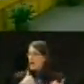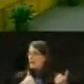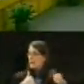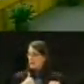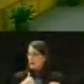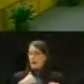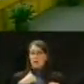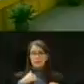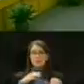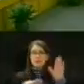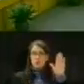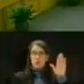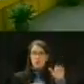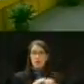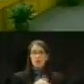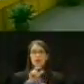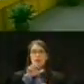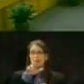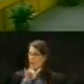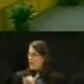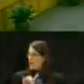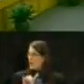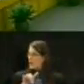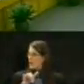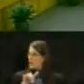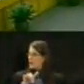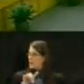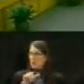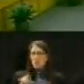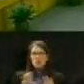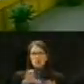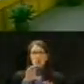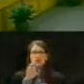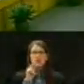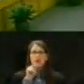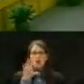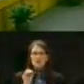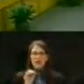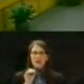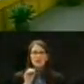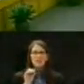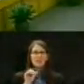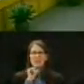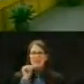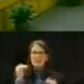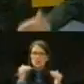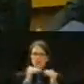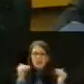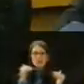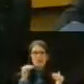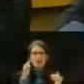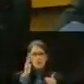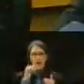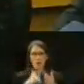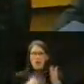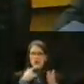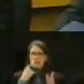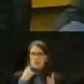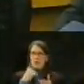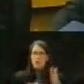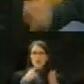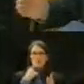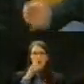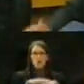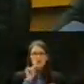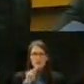Knox County an injustice by what you're saying and what you said on TV. But saying people don't take this serious. I do take it serious. I'm